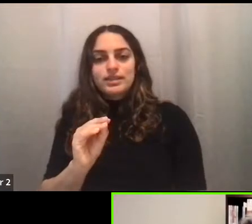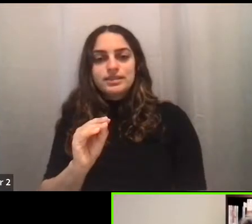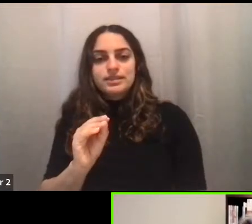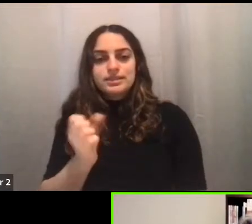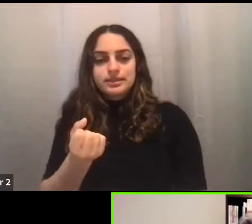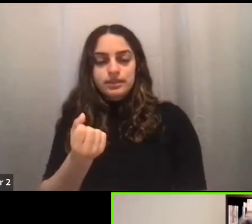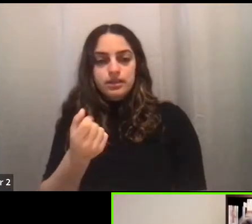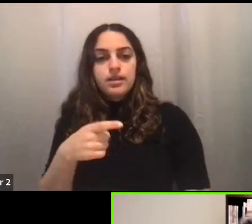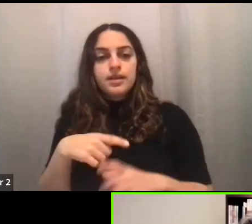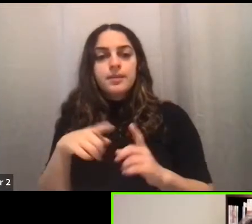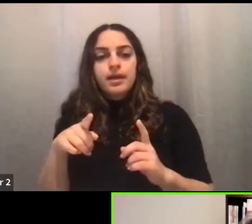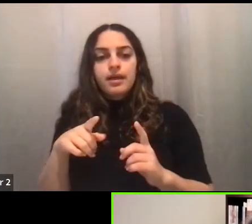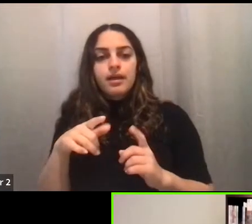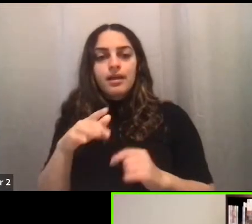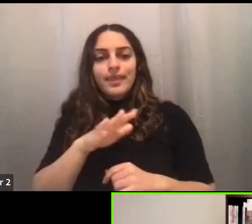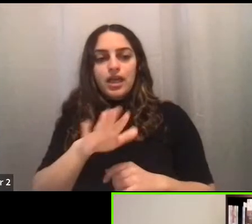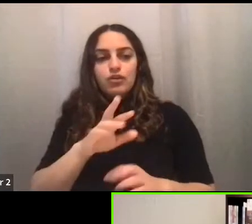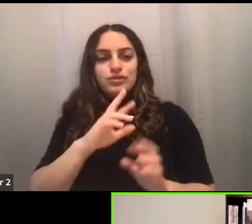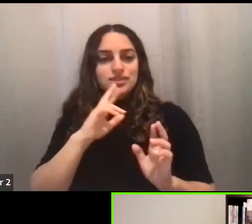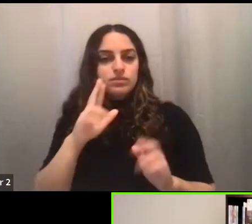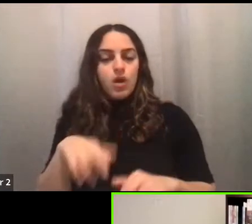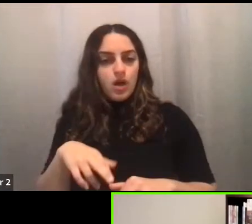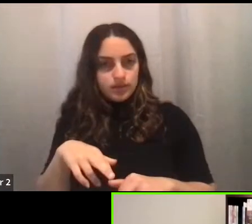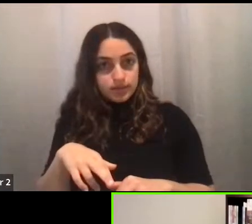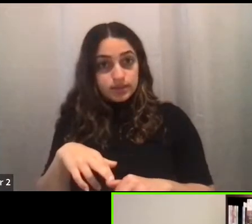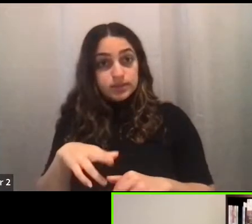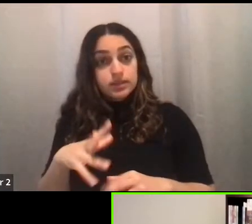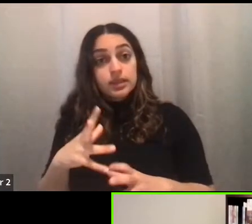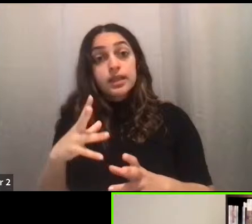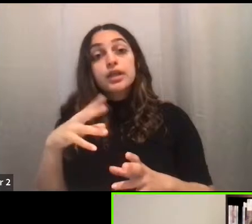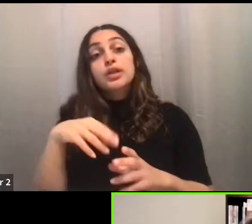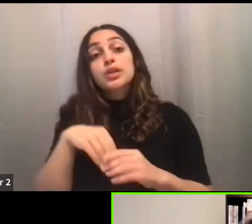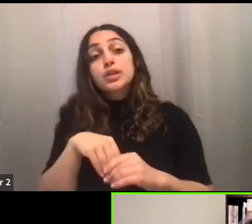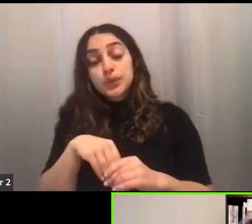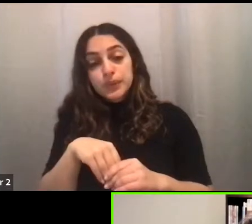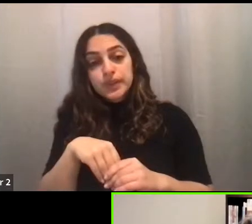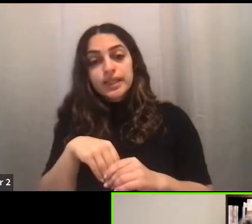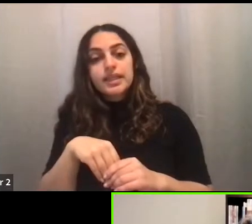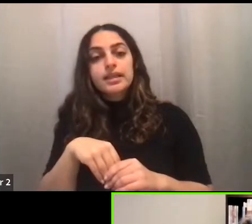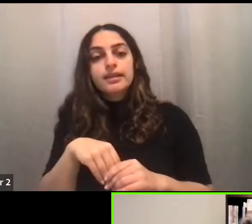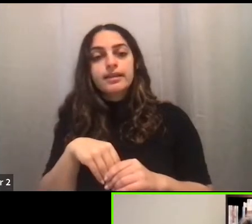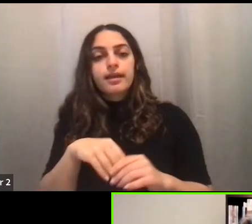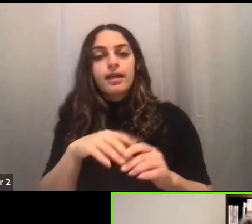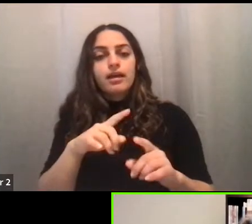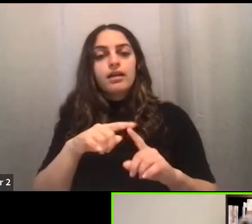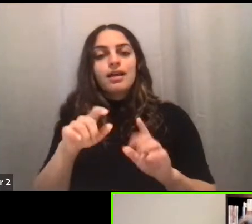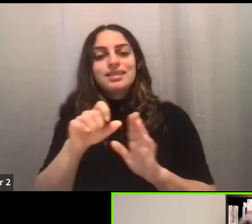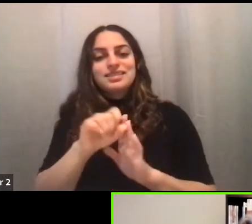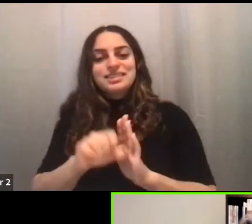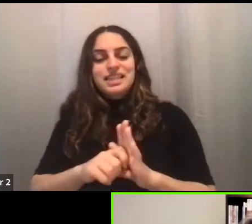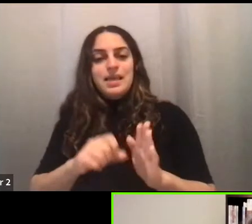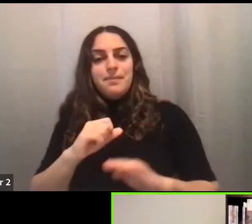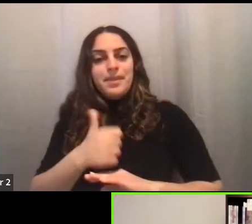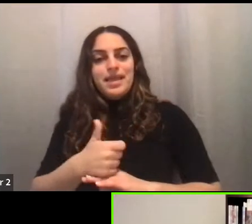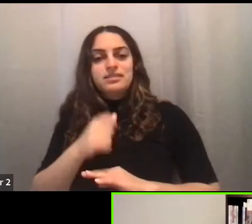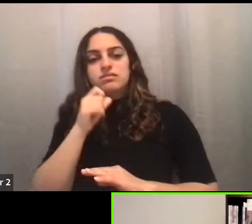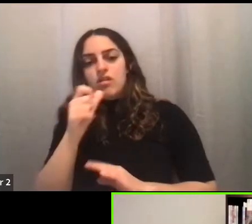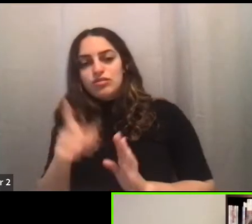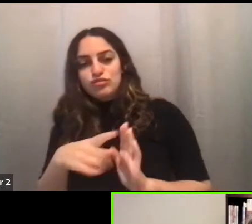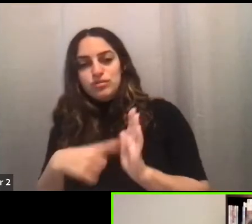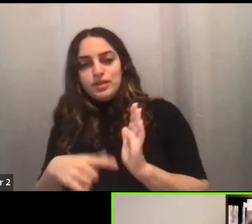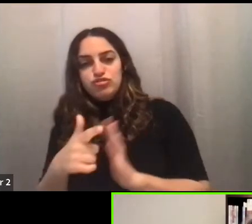response to this challenge including the passage of a series of state-based non-discrimination laws so when federal